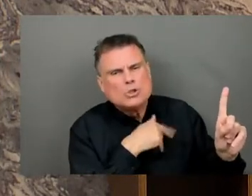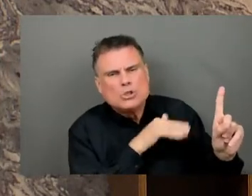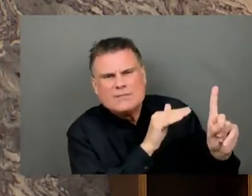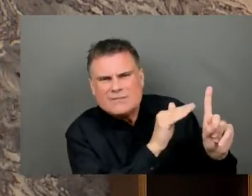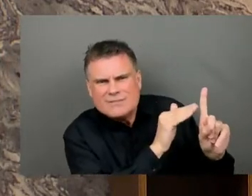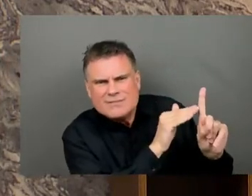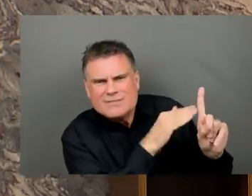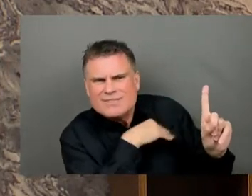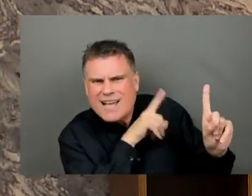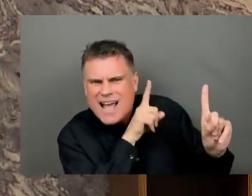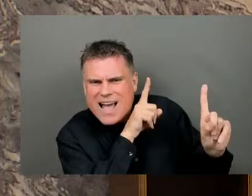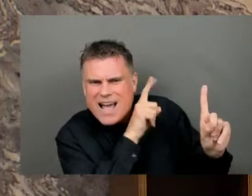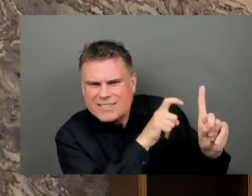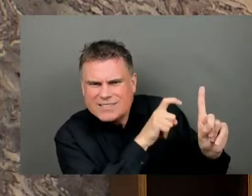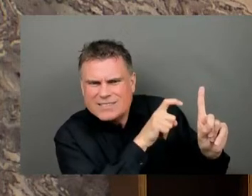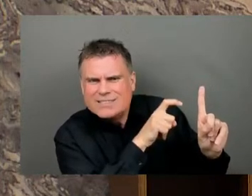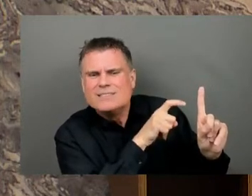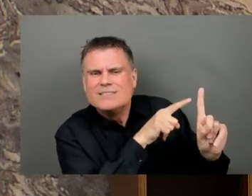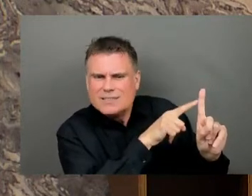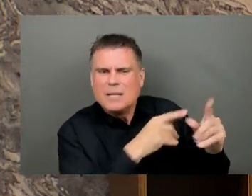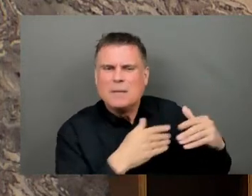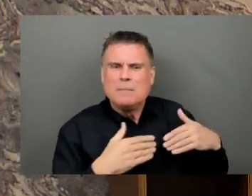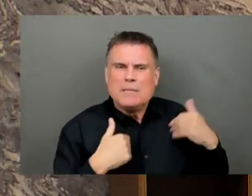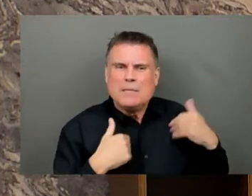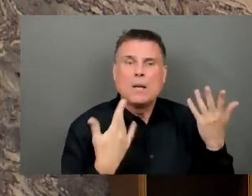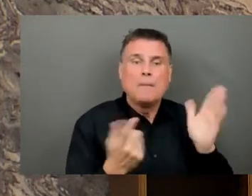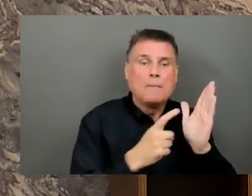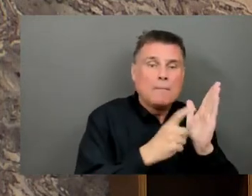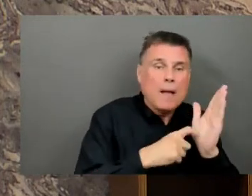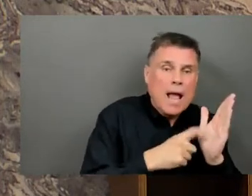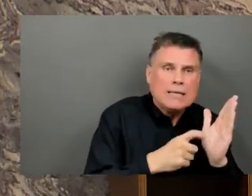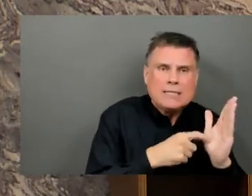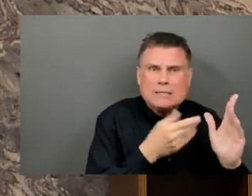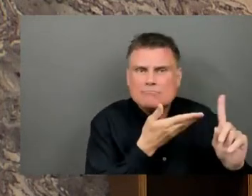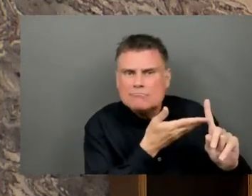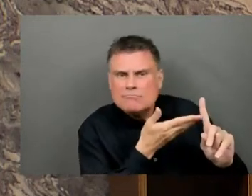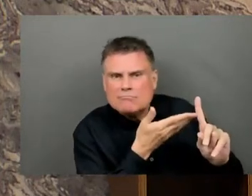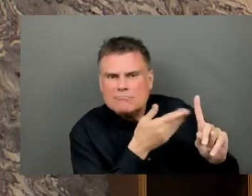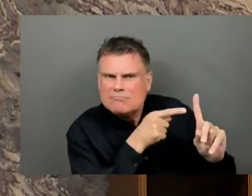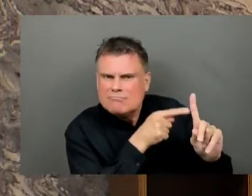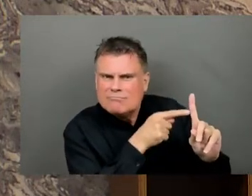The minister skated right past it, didn't acknowledge it at all,